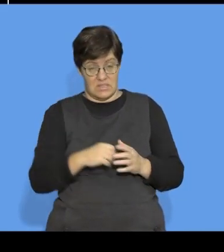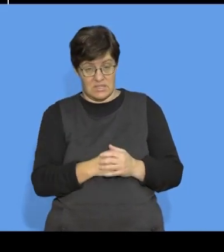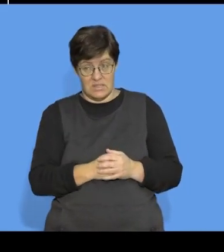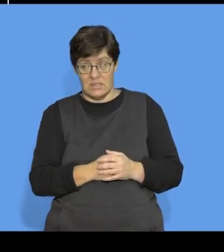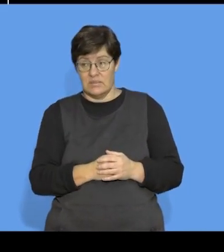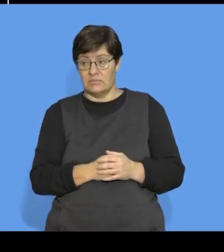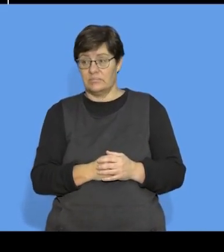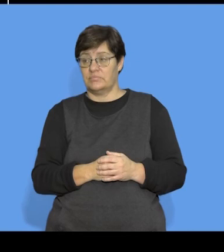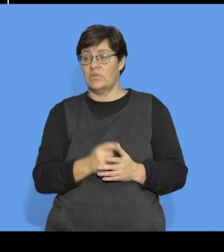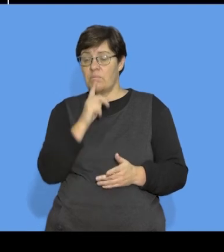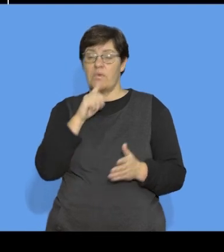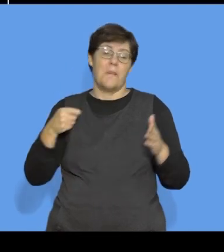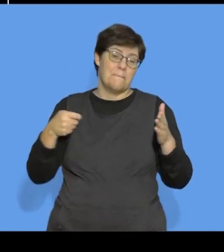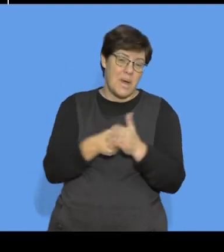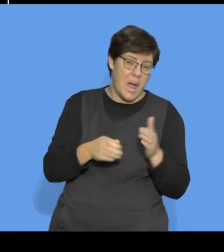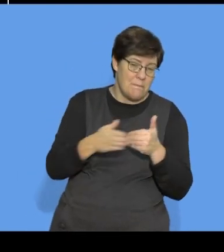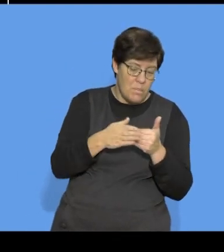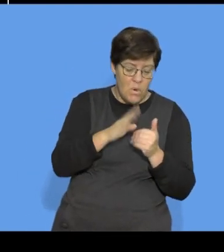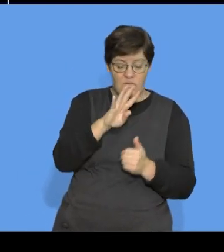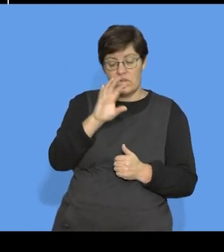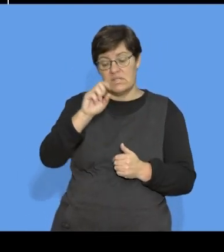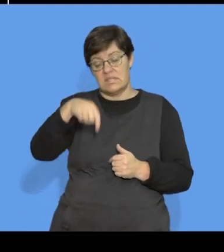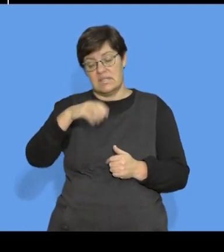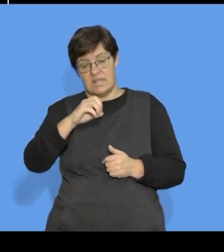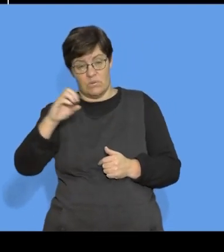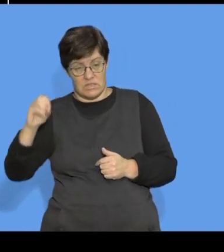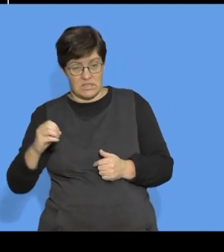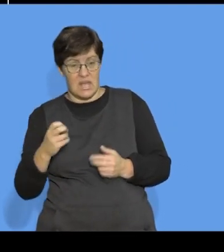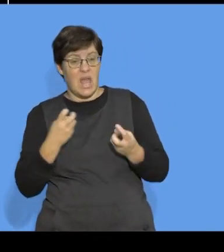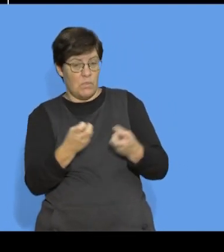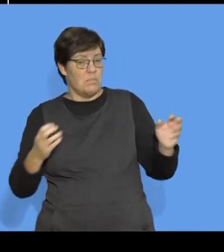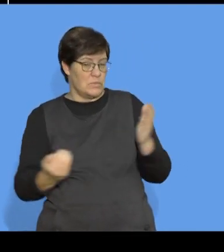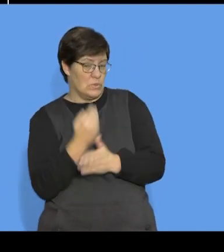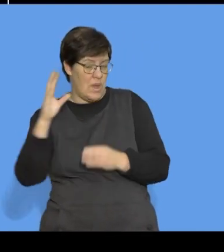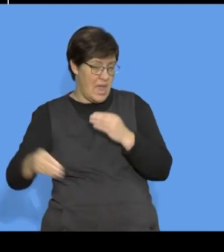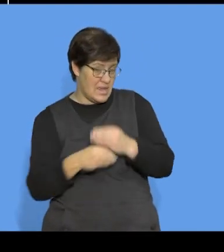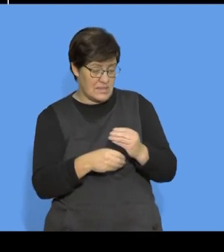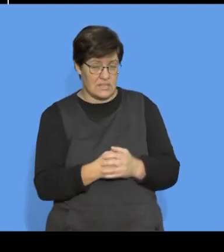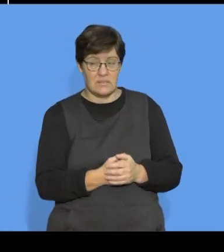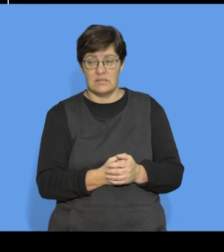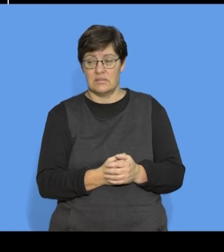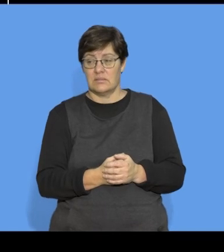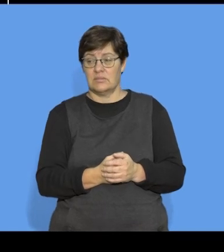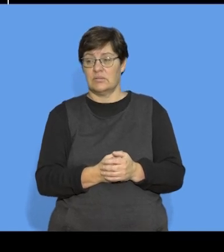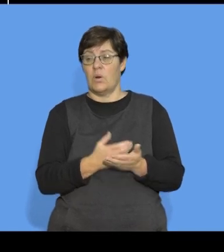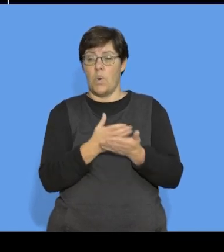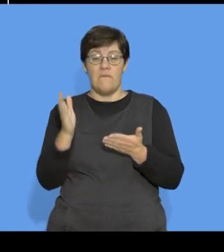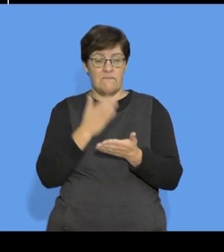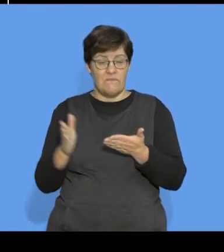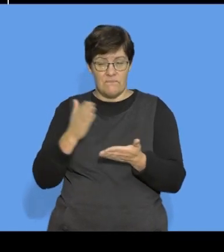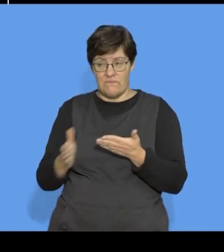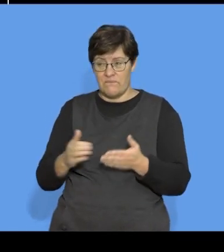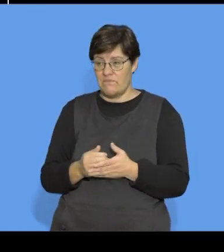So 48, bring in your additions. You know you bought for 40,000 Rand, the new equipment, right?